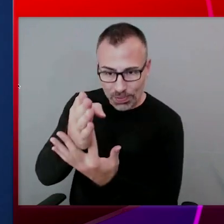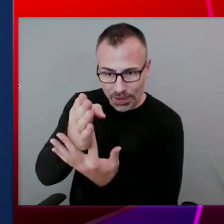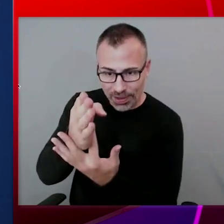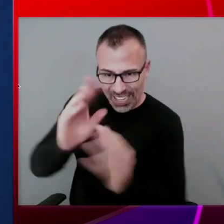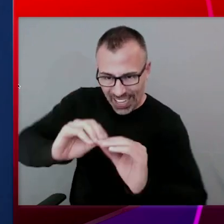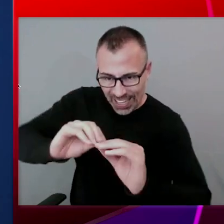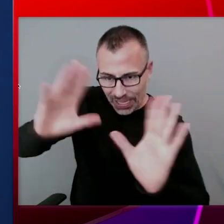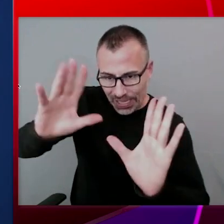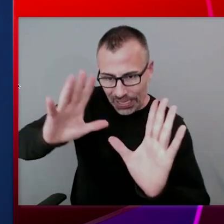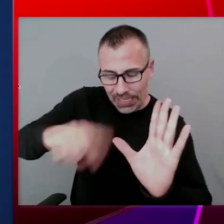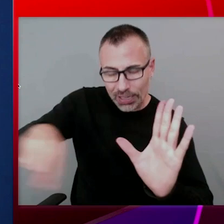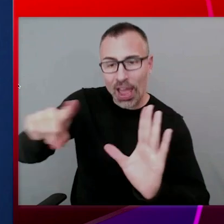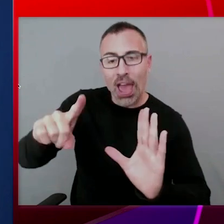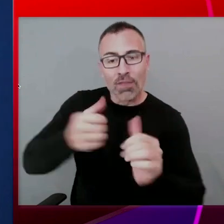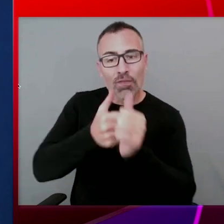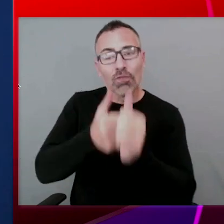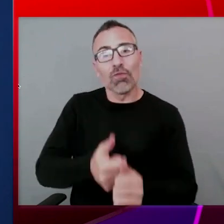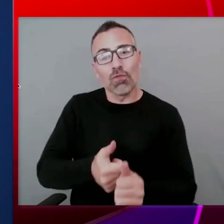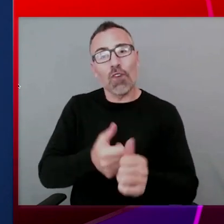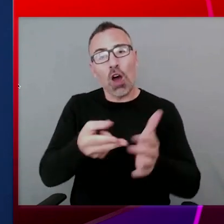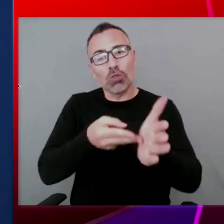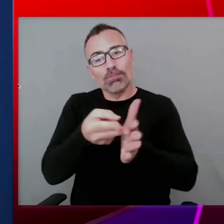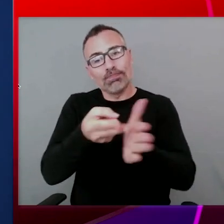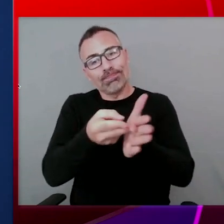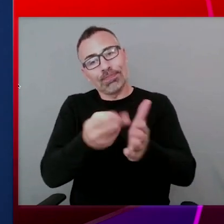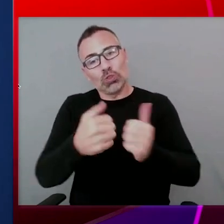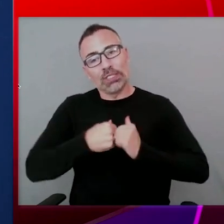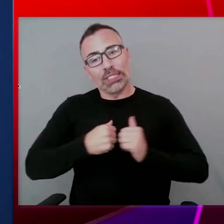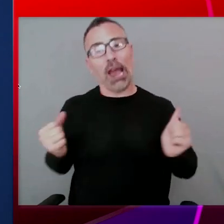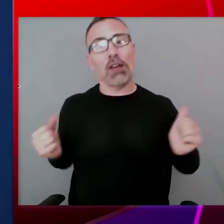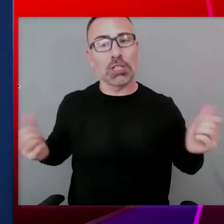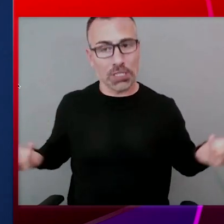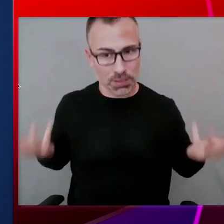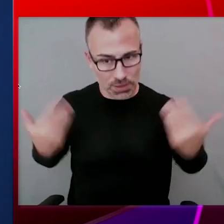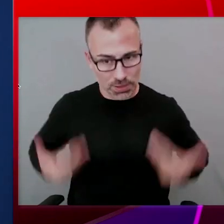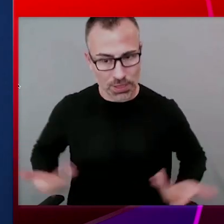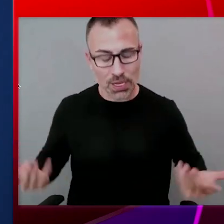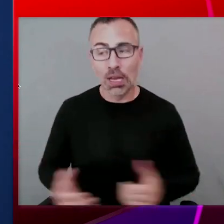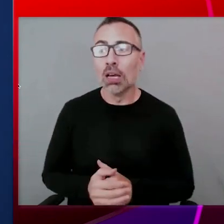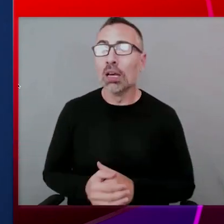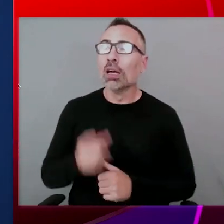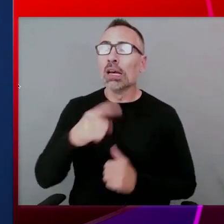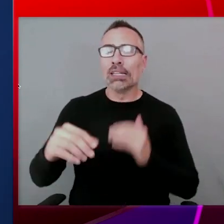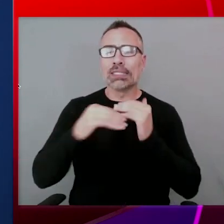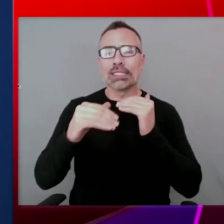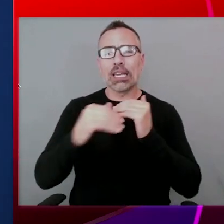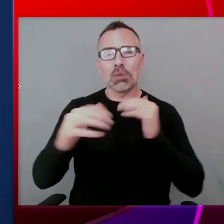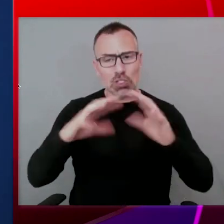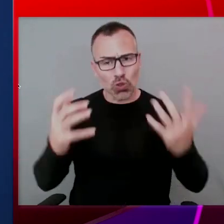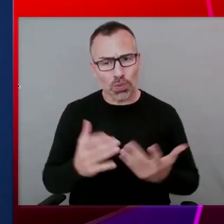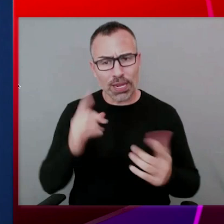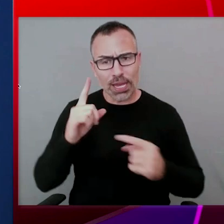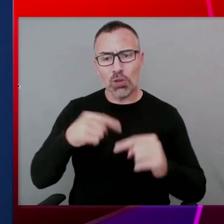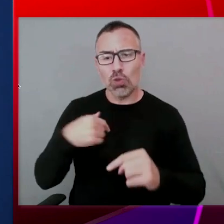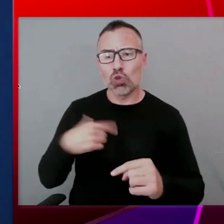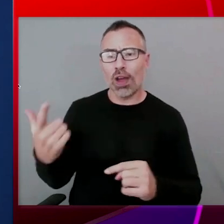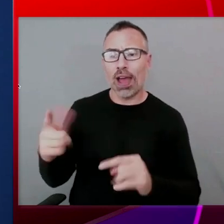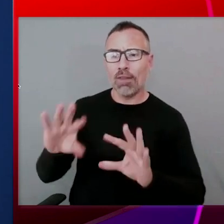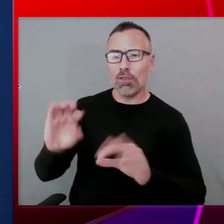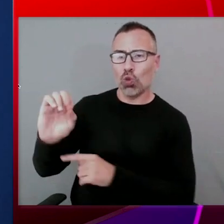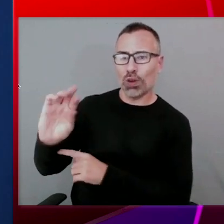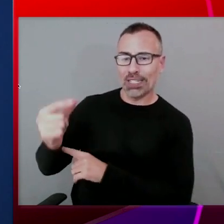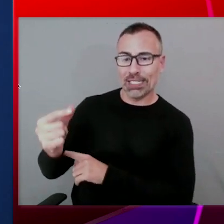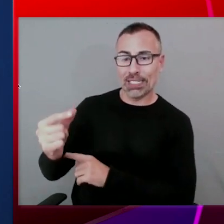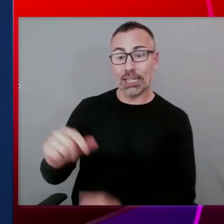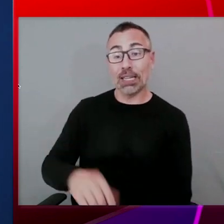integrity and standardizes across the industry and globally. And when you have an organization situation like Deloitte and AWS, two of our, the